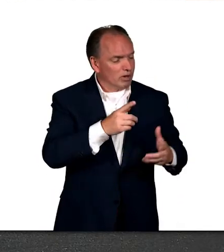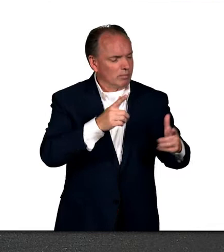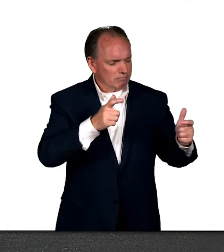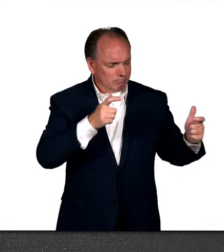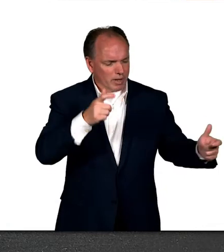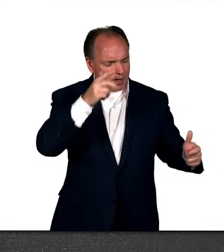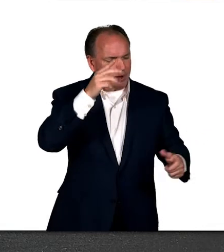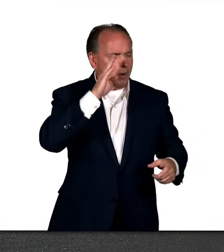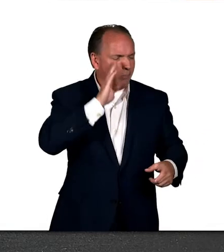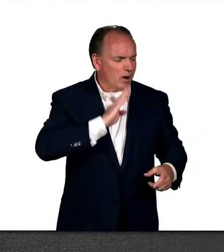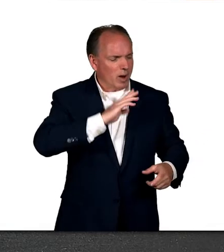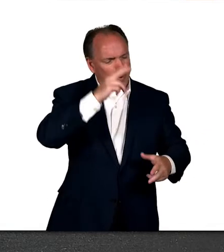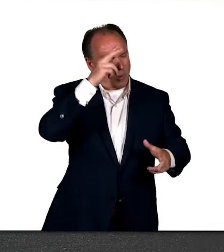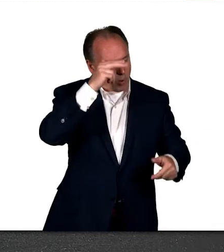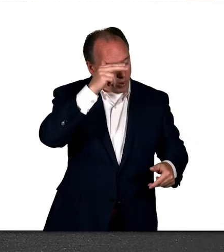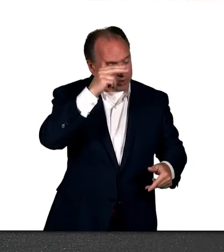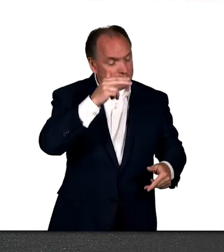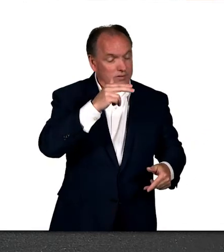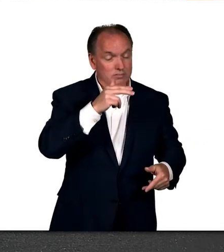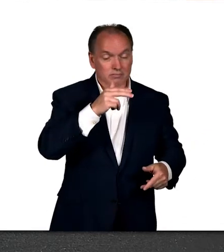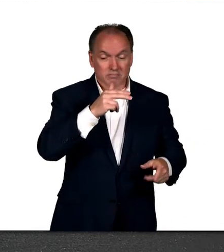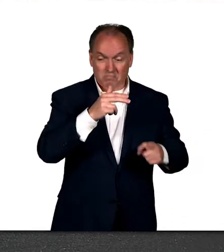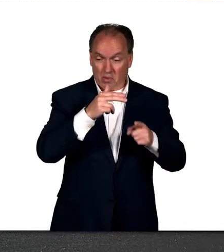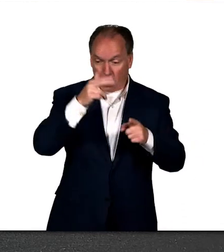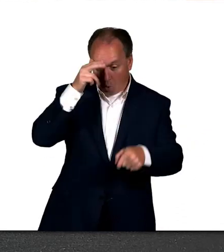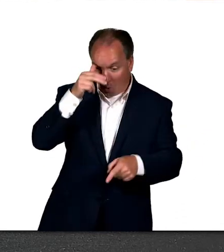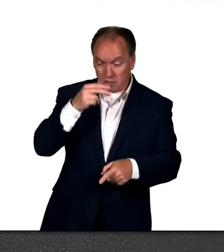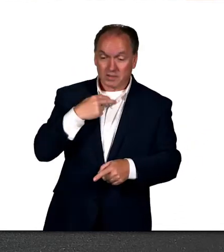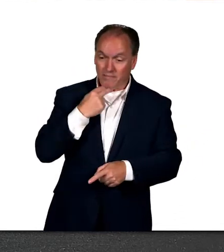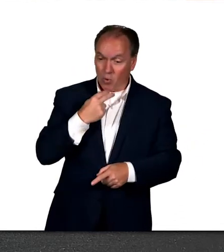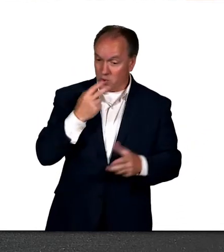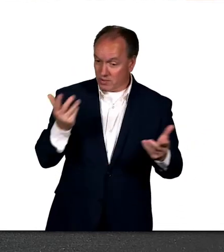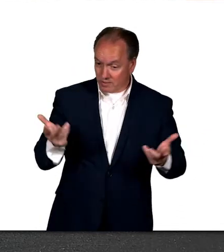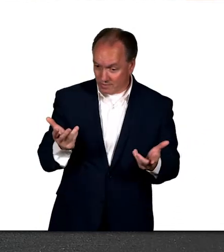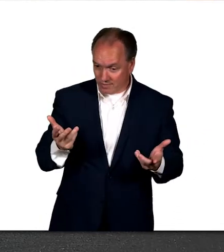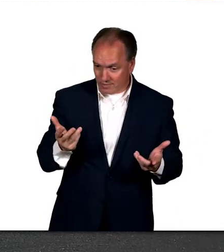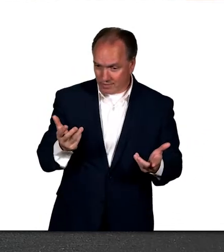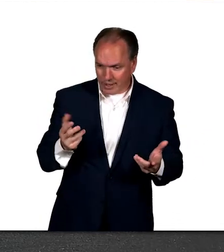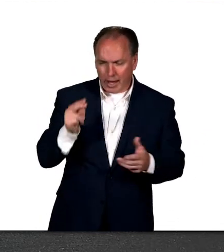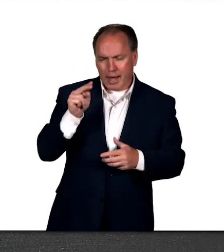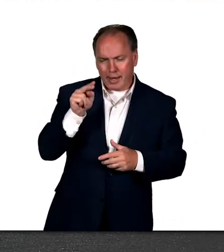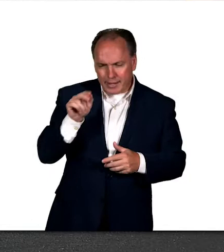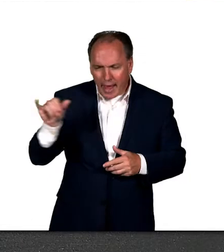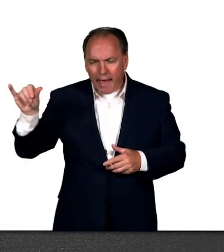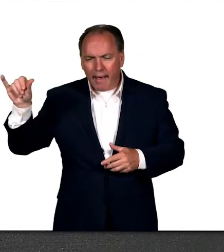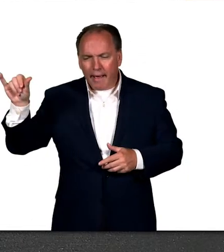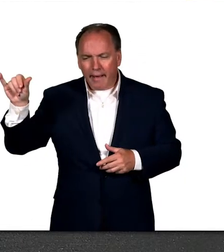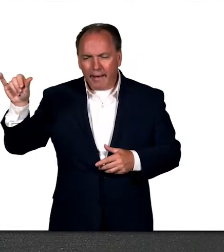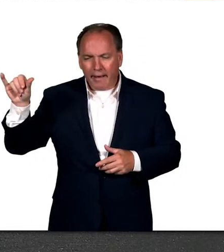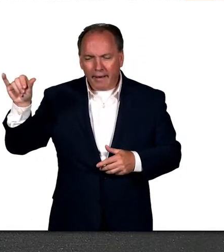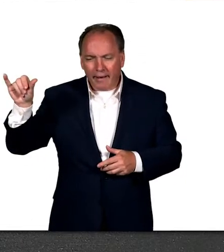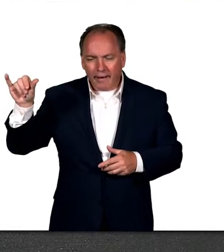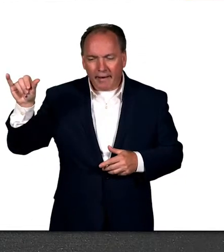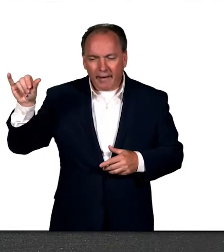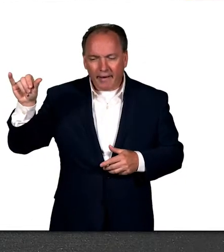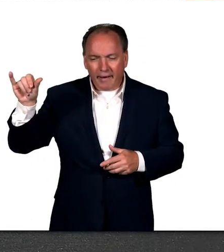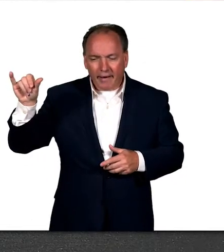a big brown horse. The horse, it makes a sound like this.